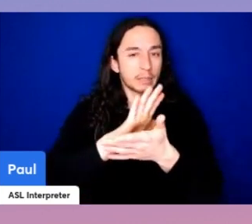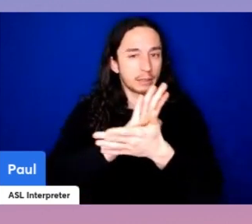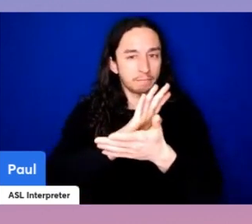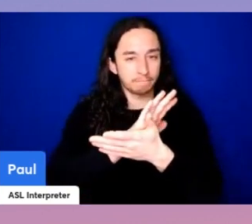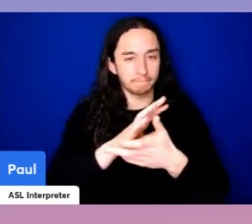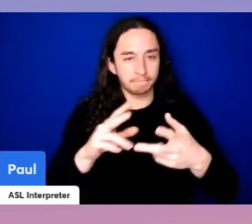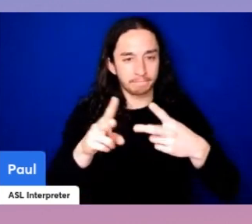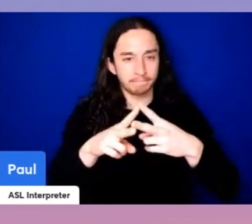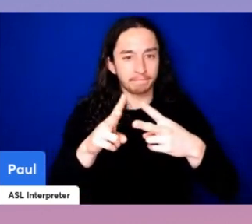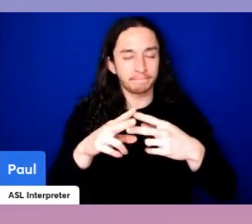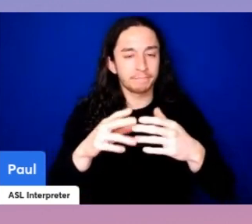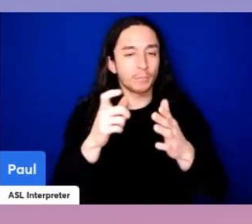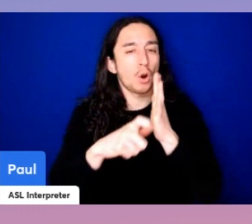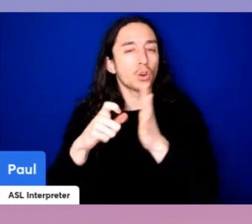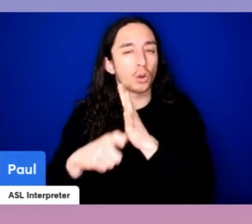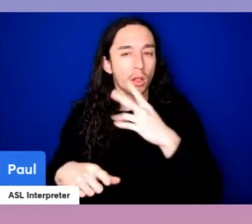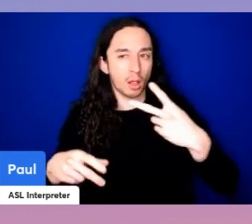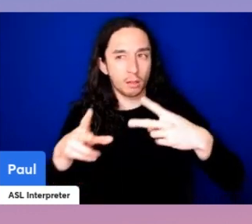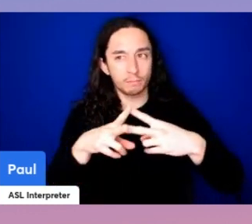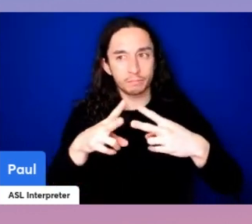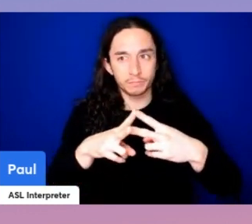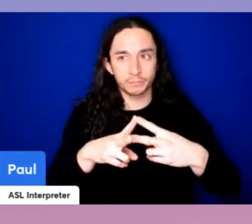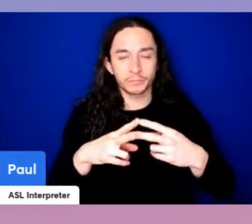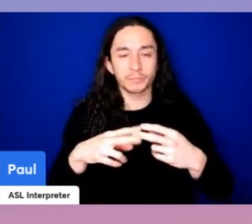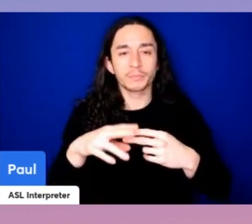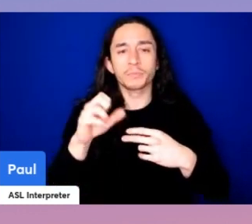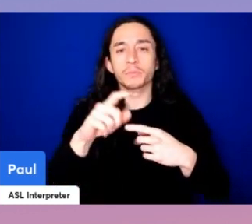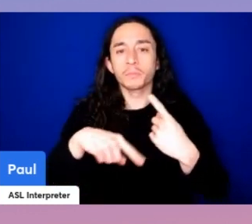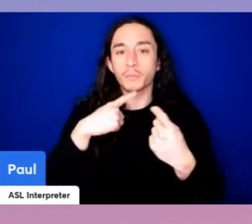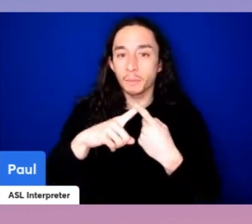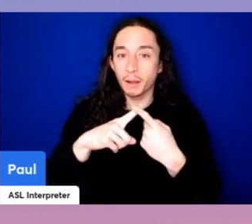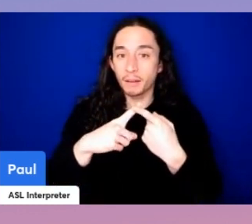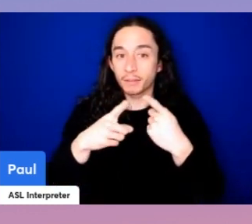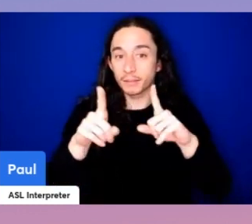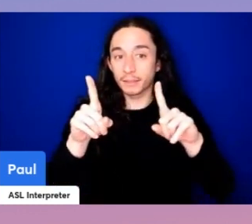these two articles. So about testing HashiCorp